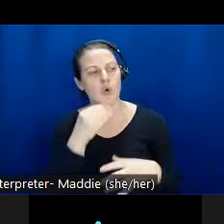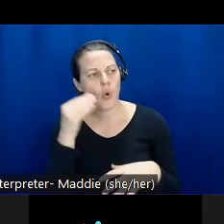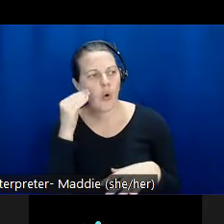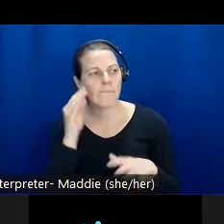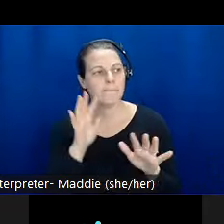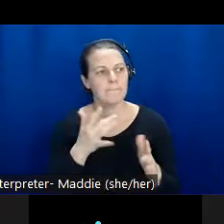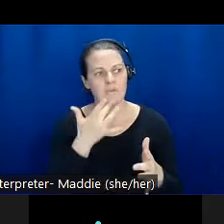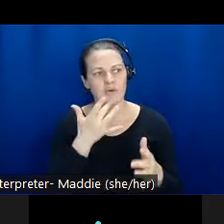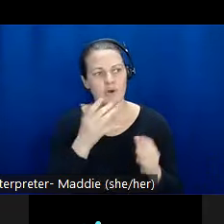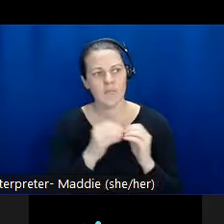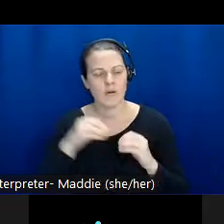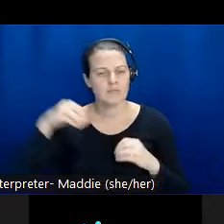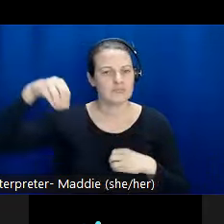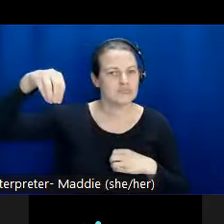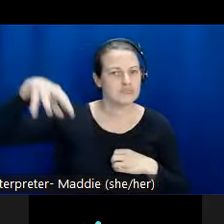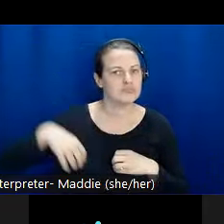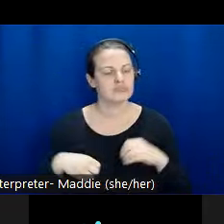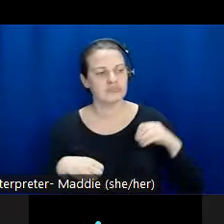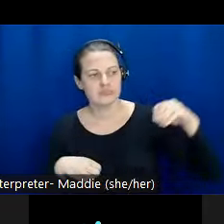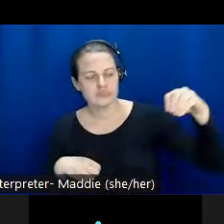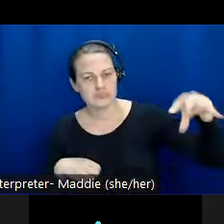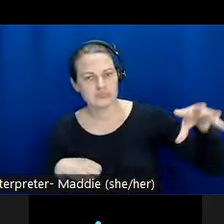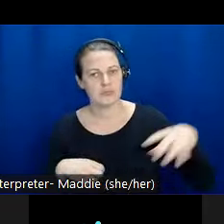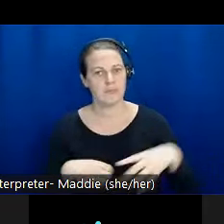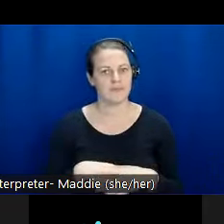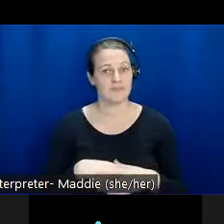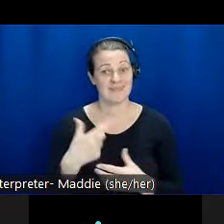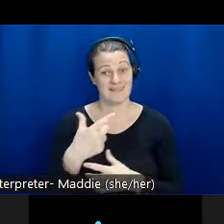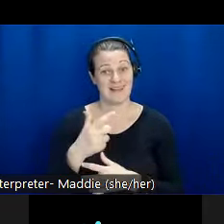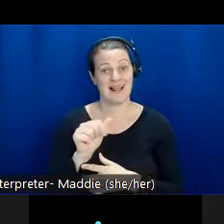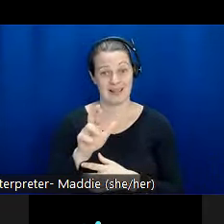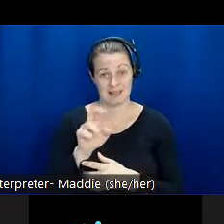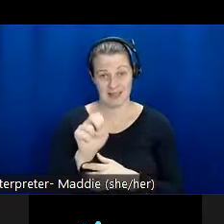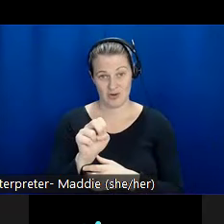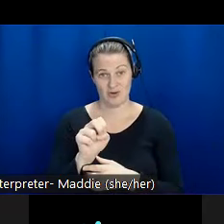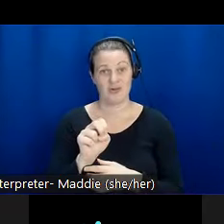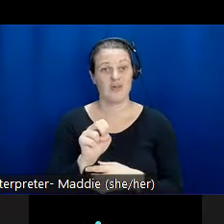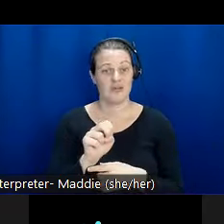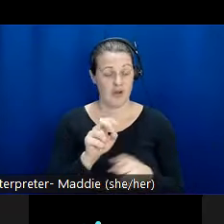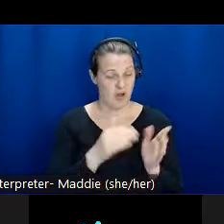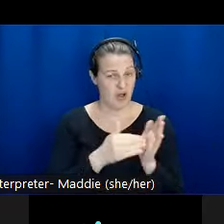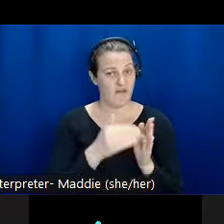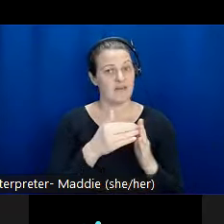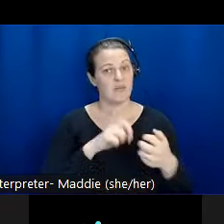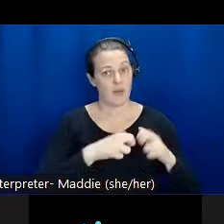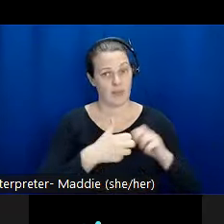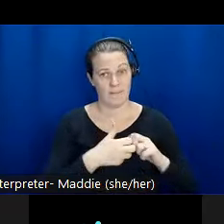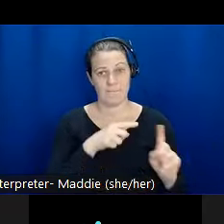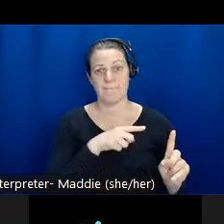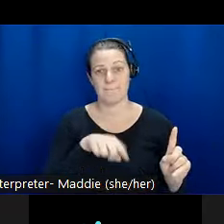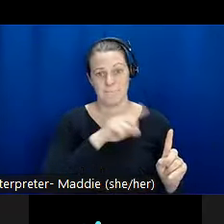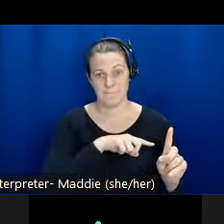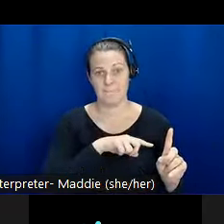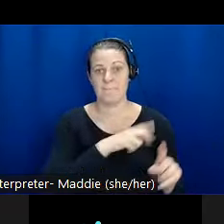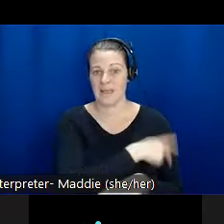house? Glare is also a big issue with our vision impaired patients. Sometimes, even though they do prefer lots